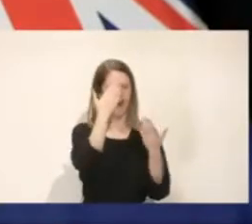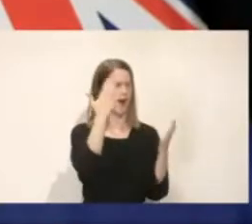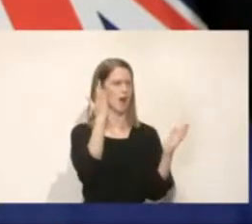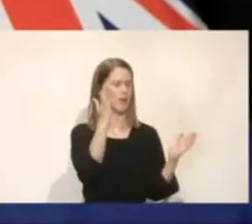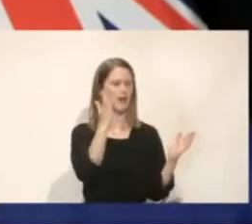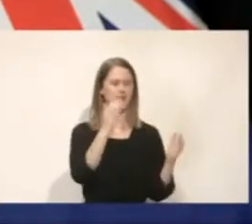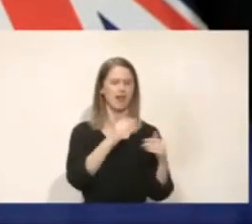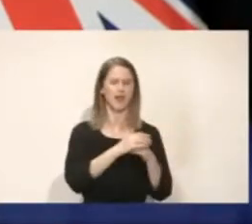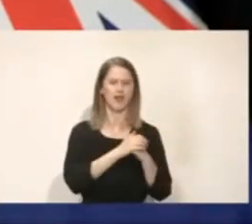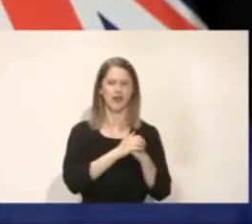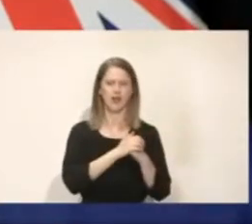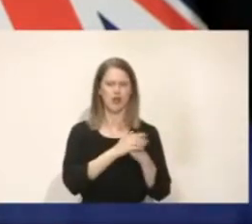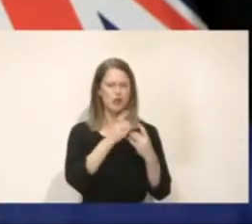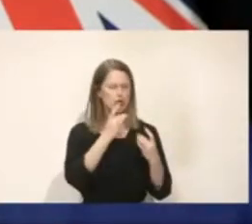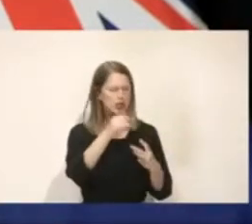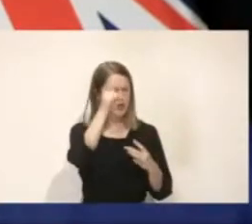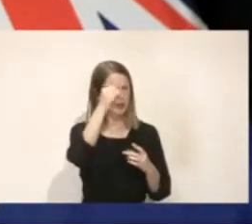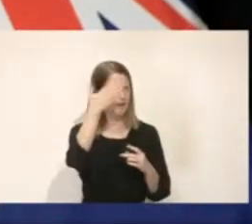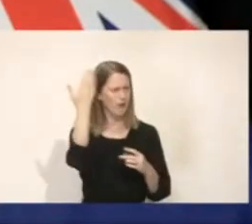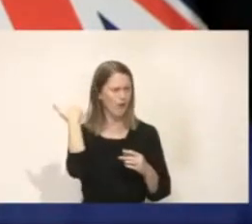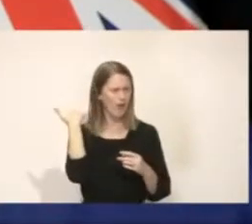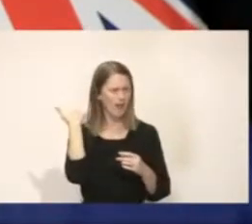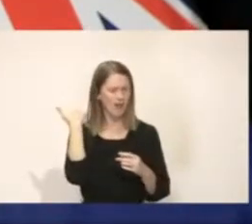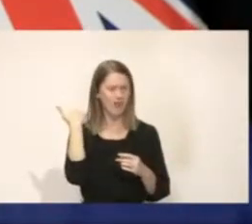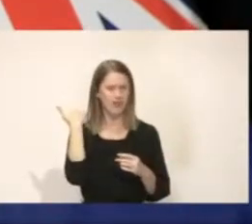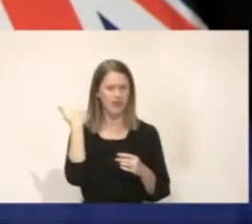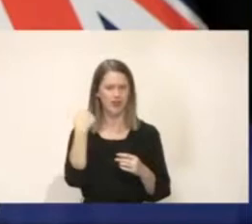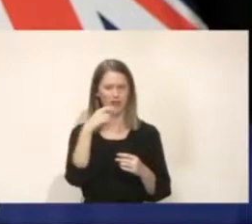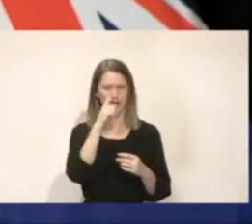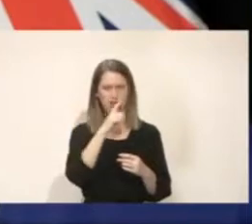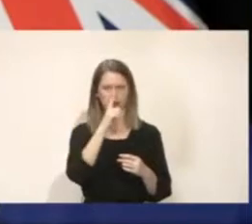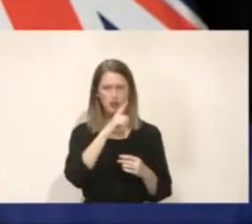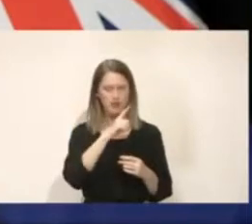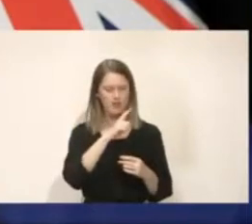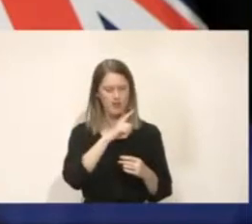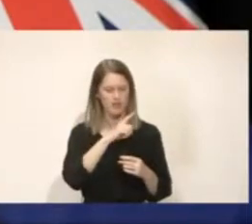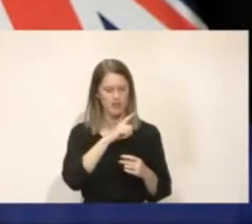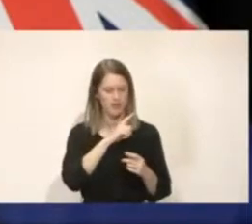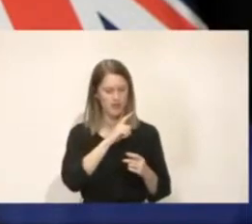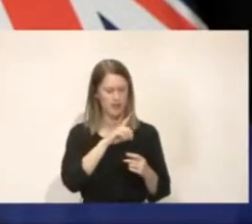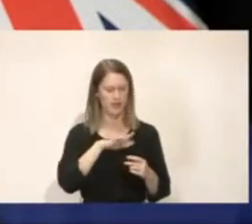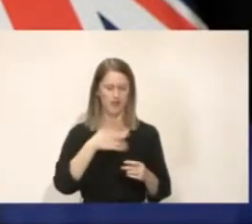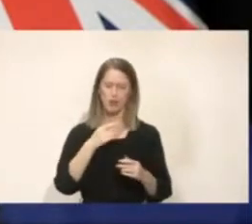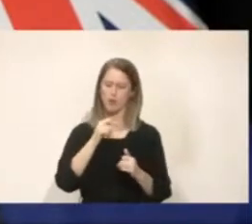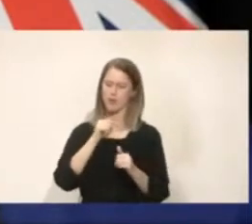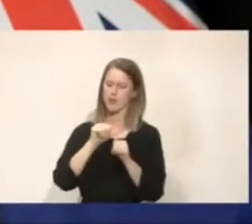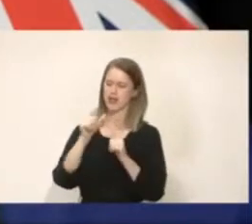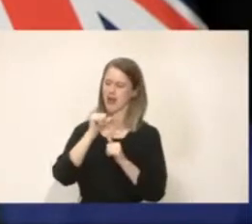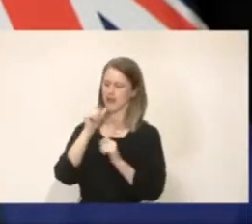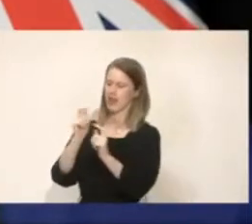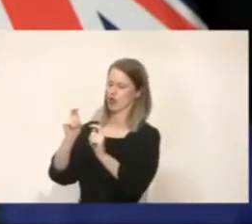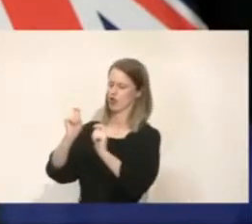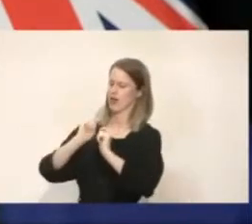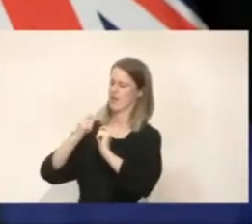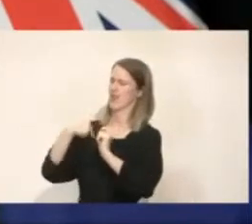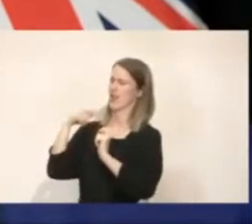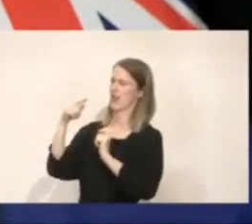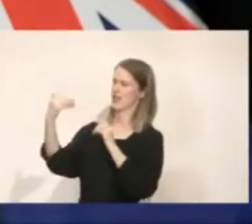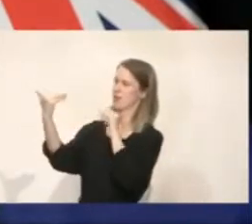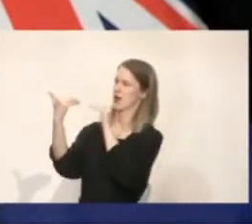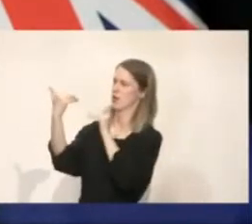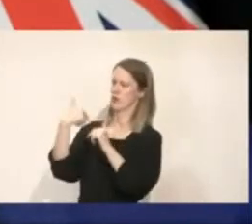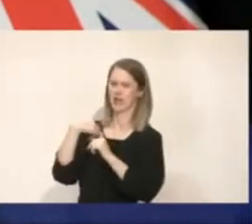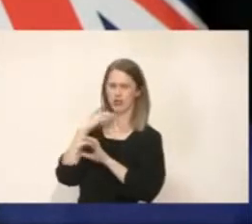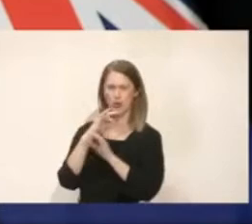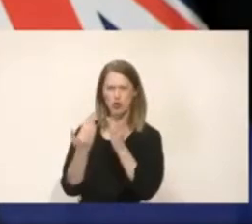something you already knew before, that people feel better being treated by people of a similar community? Is that can't be something that's